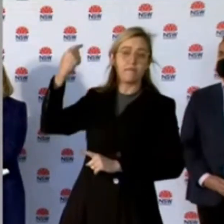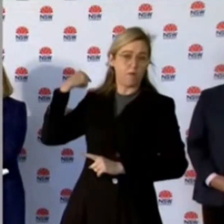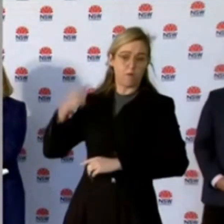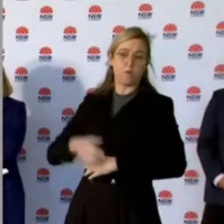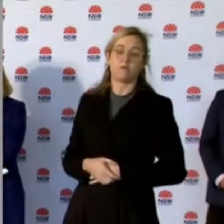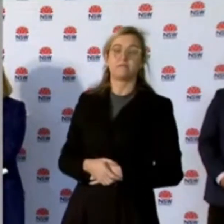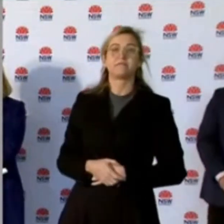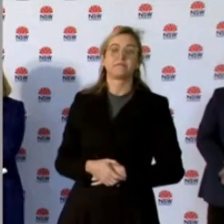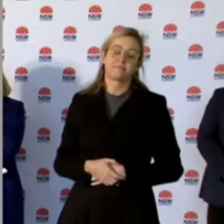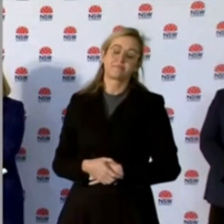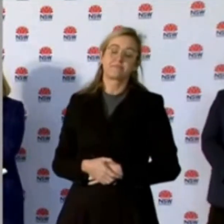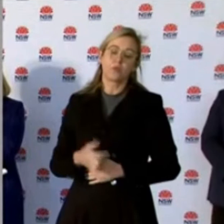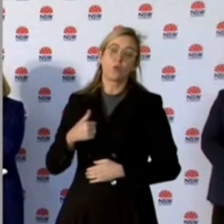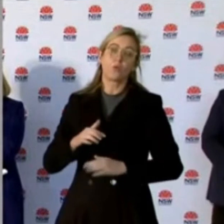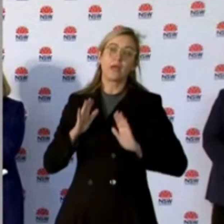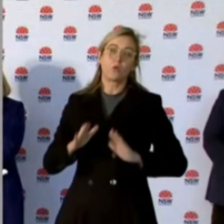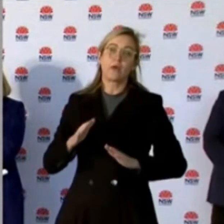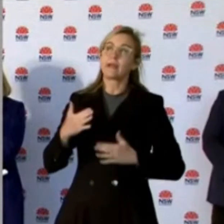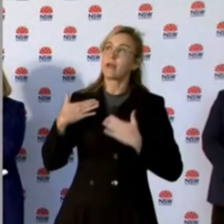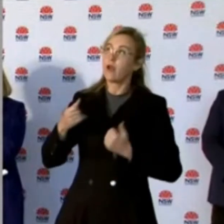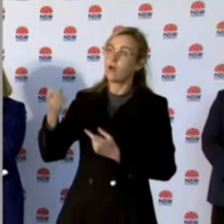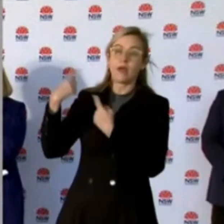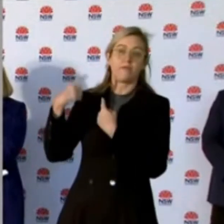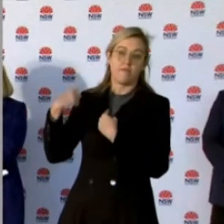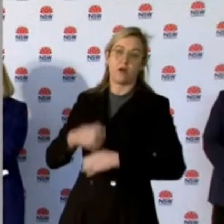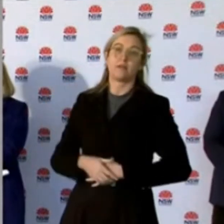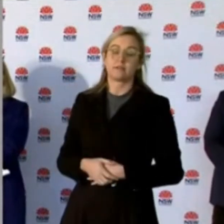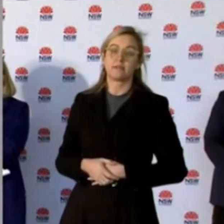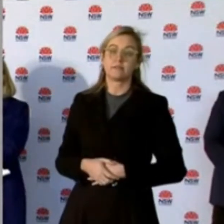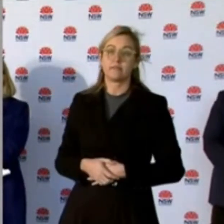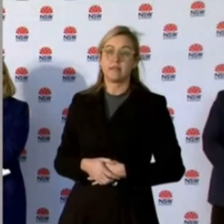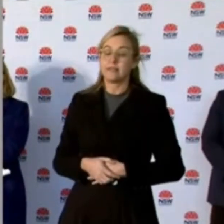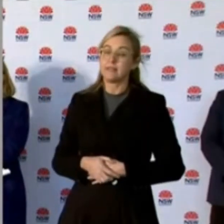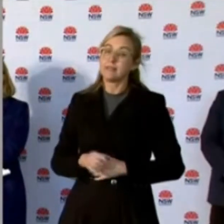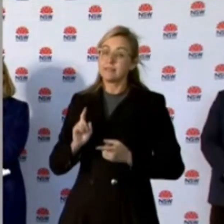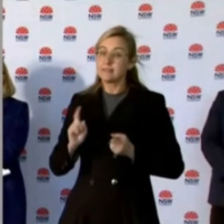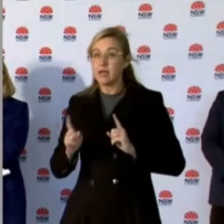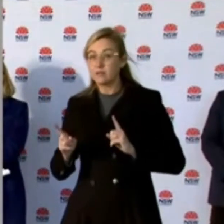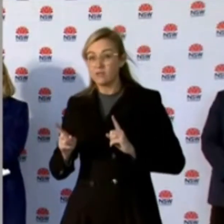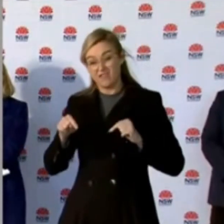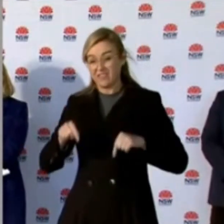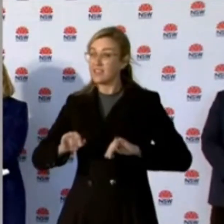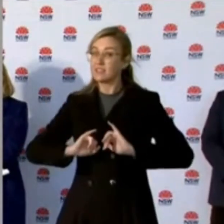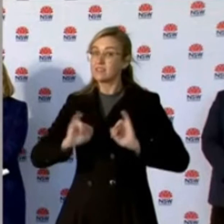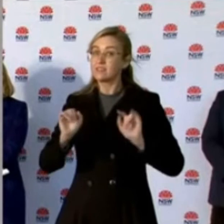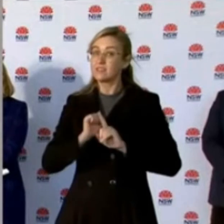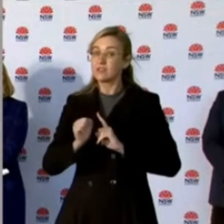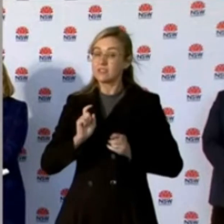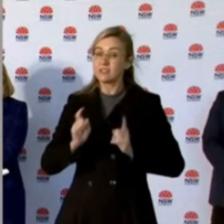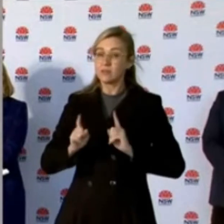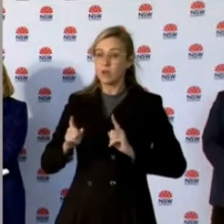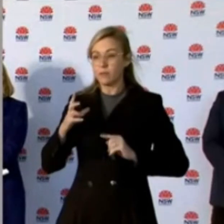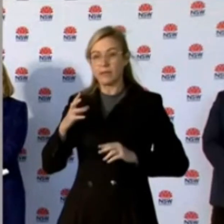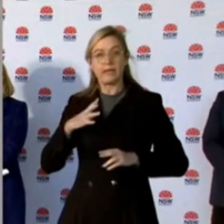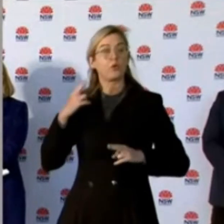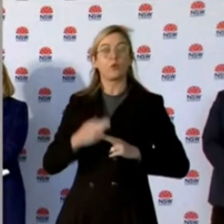advice, in a pandemic, decisions sometimes need to be made quickly. And the support and the work that